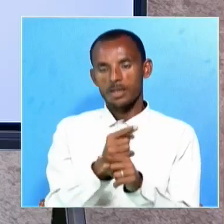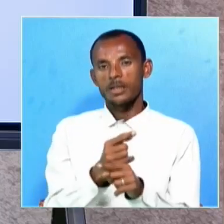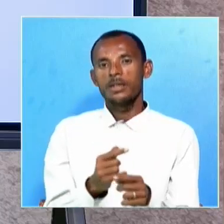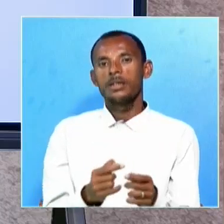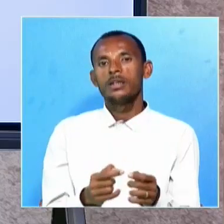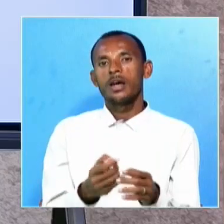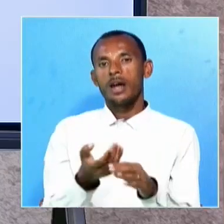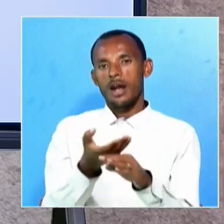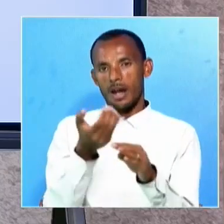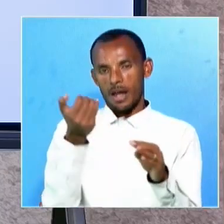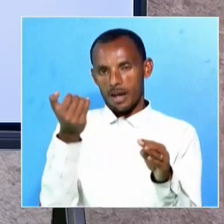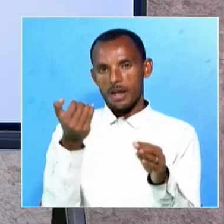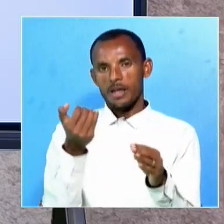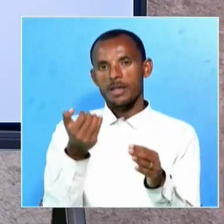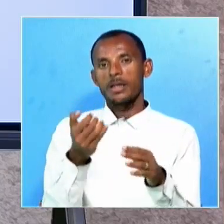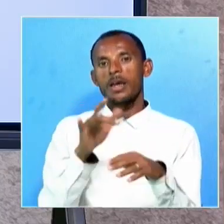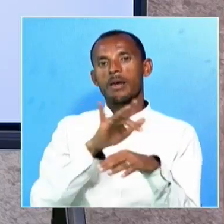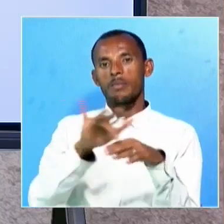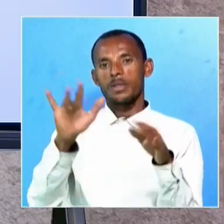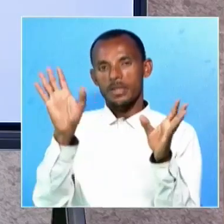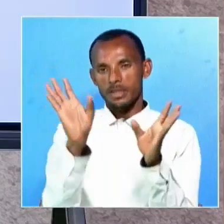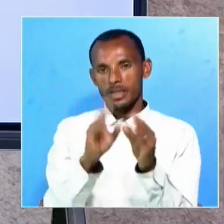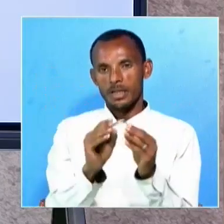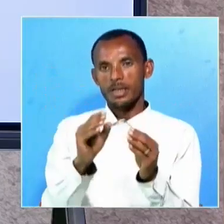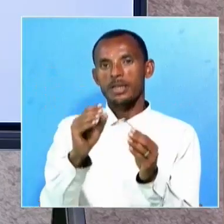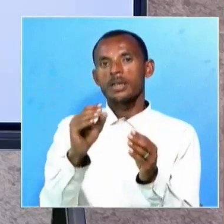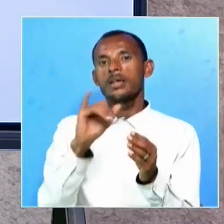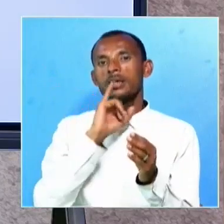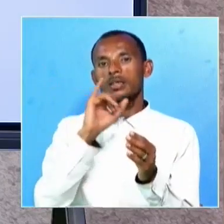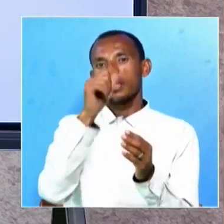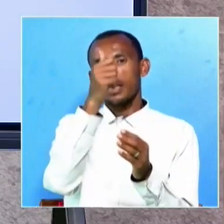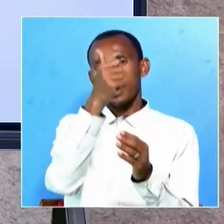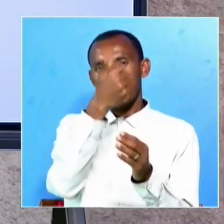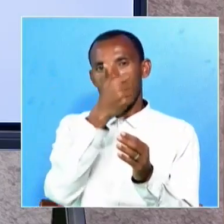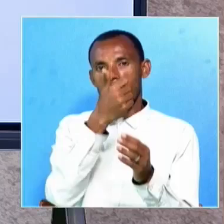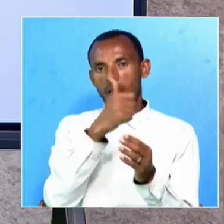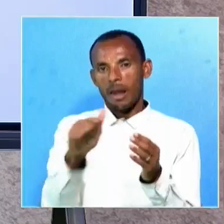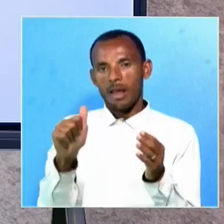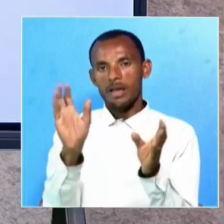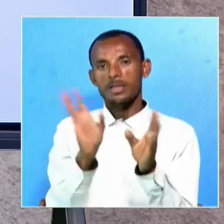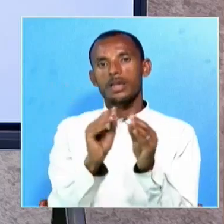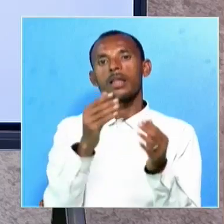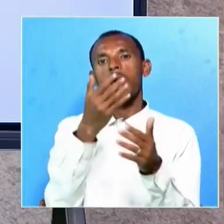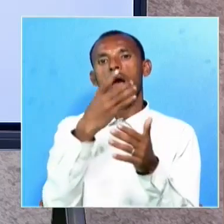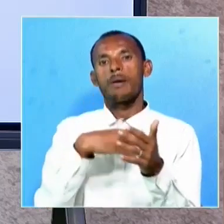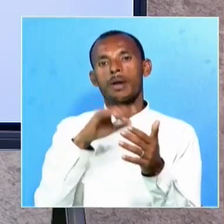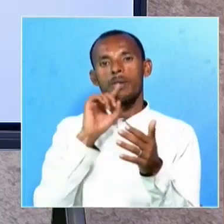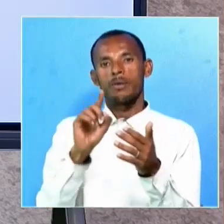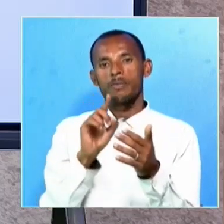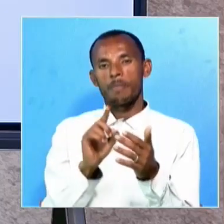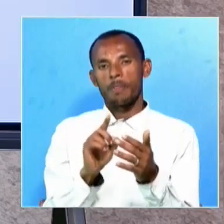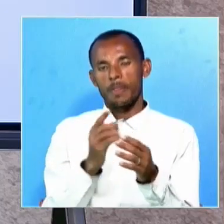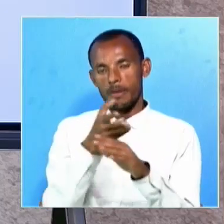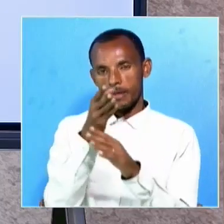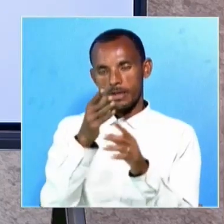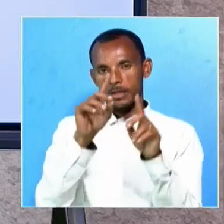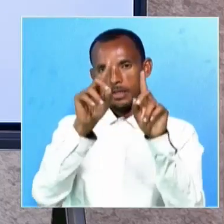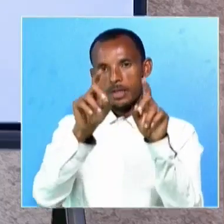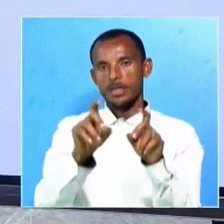earlier, empty set is a subset of any set. So after checking the